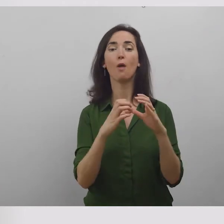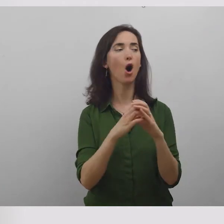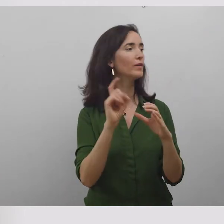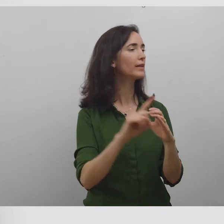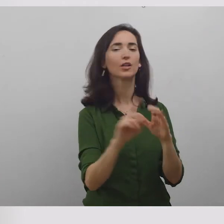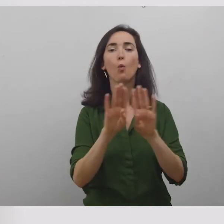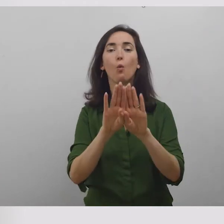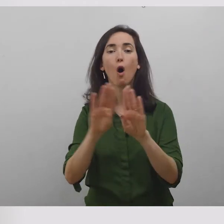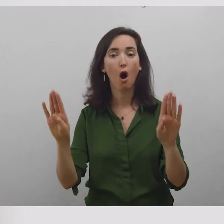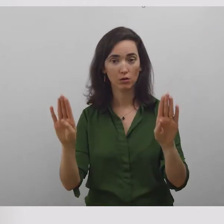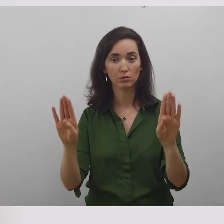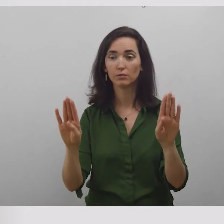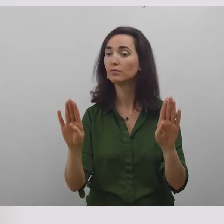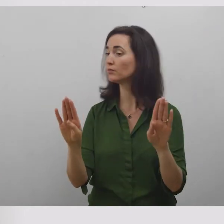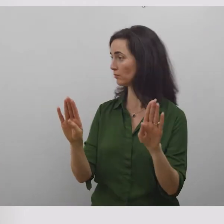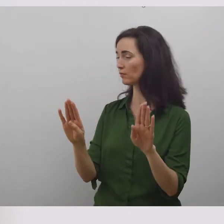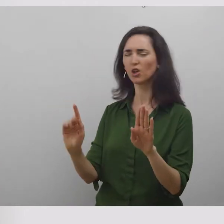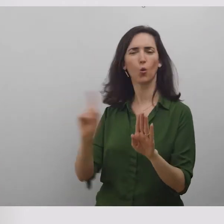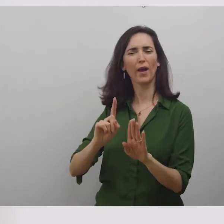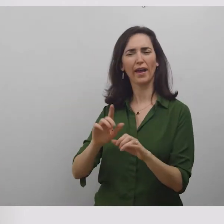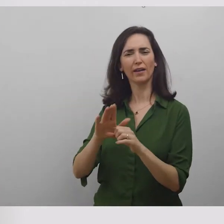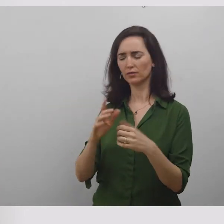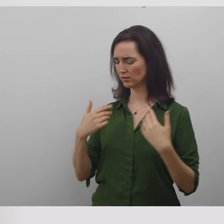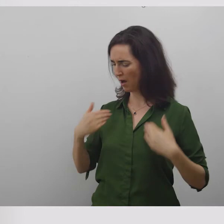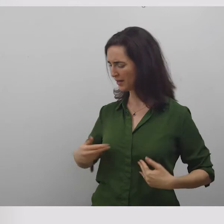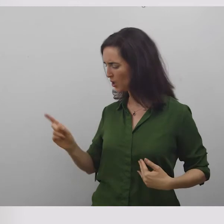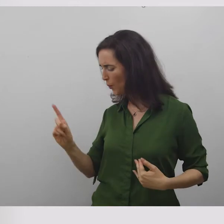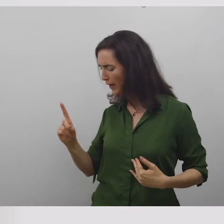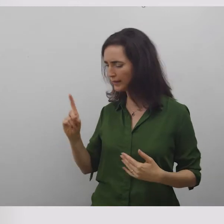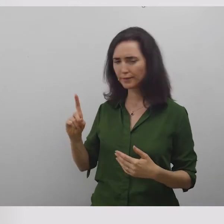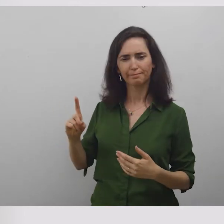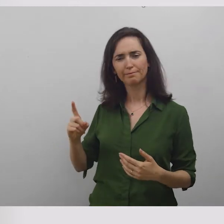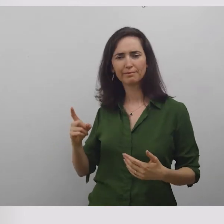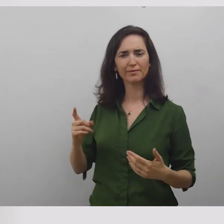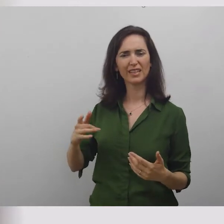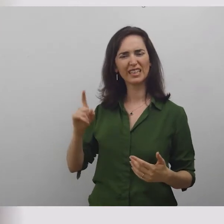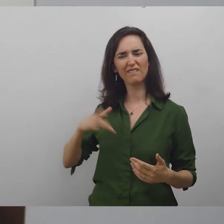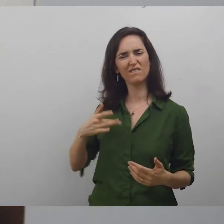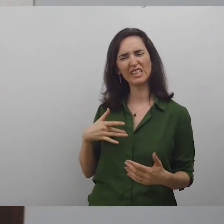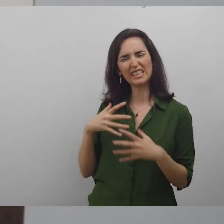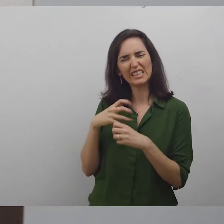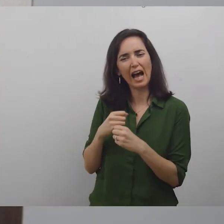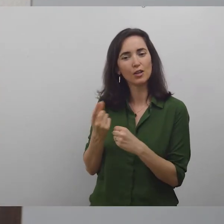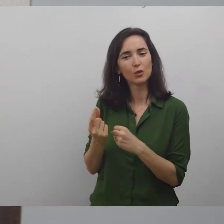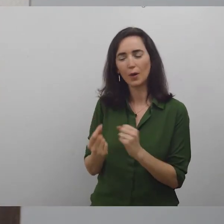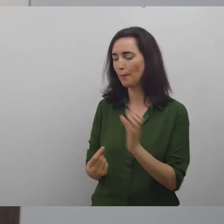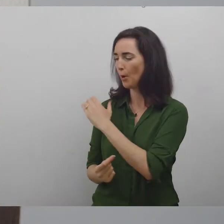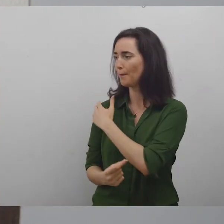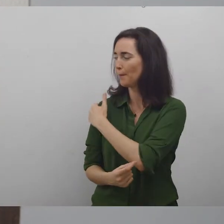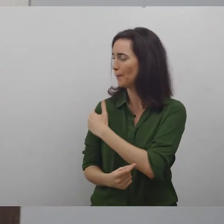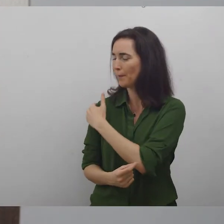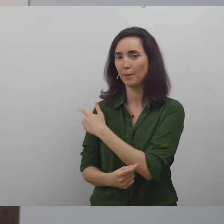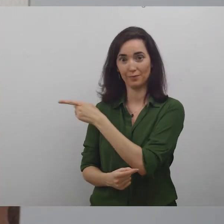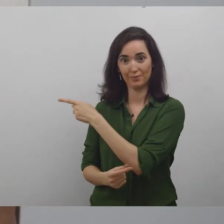press against, like a wall, for example. We place it around the area where we want to compress and use the ball